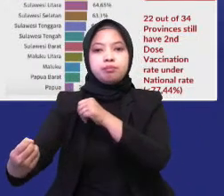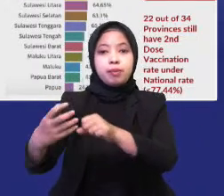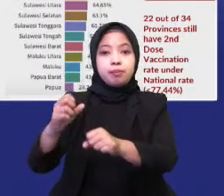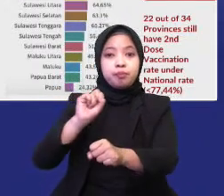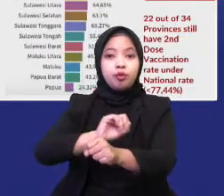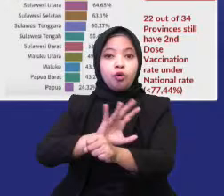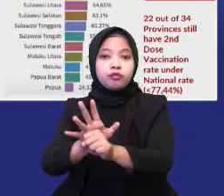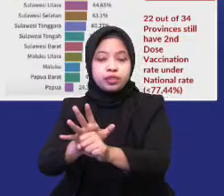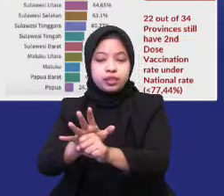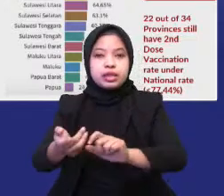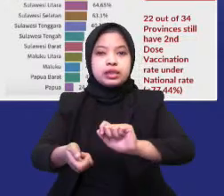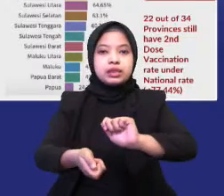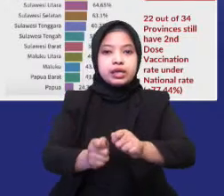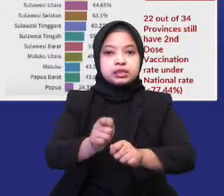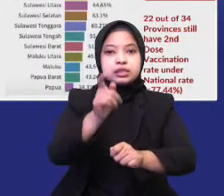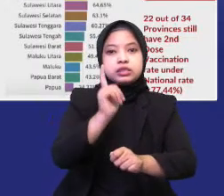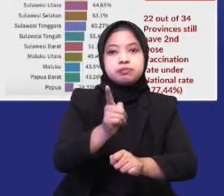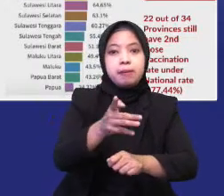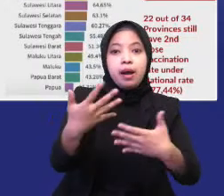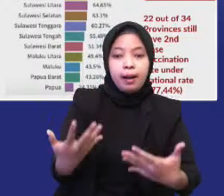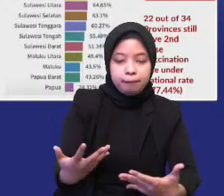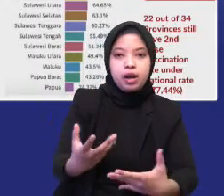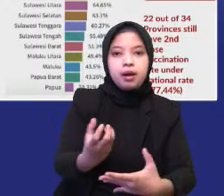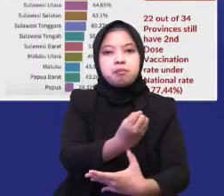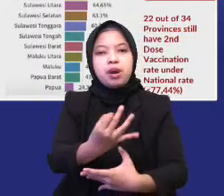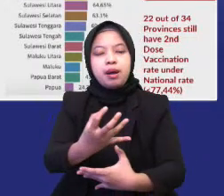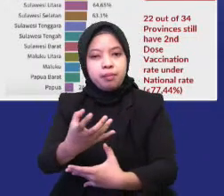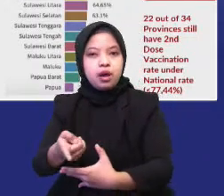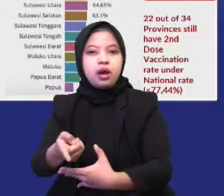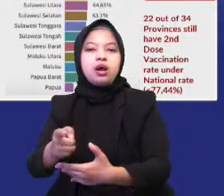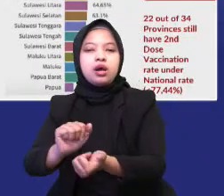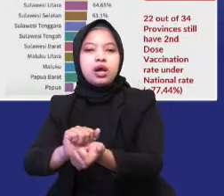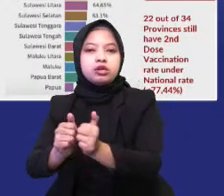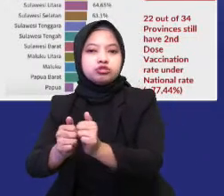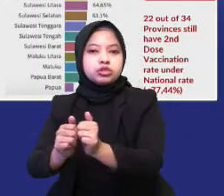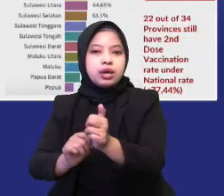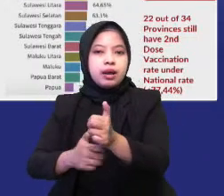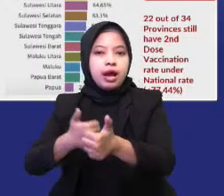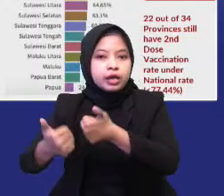number of people tested, has also shown a significant downward trend.